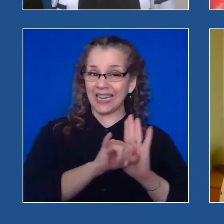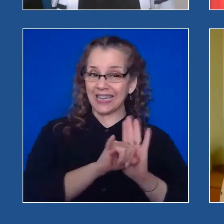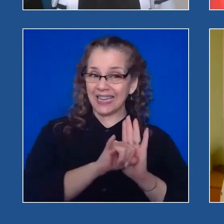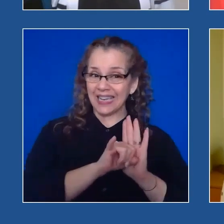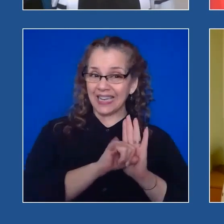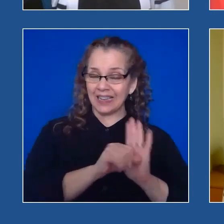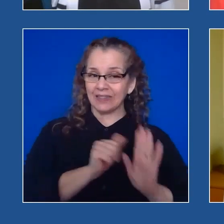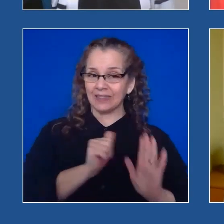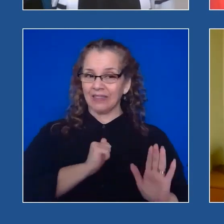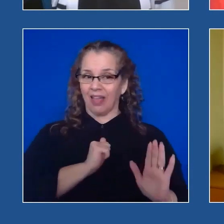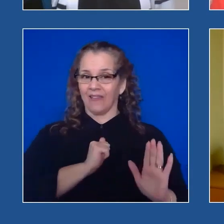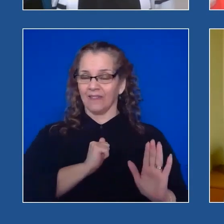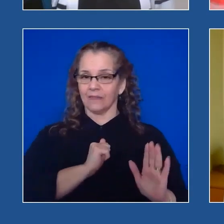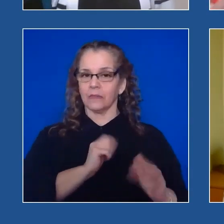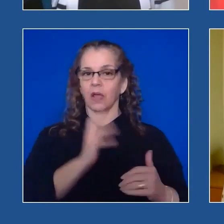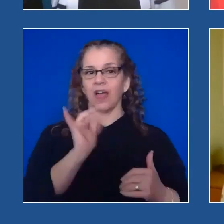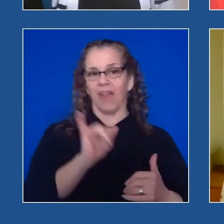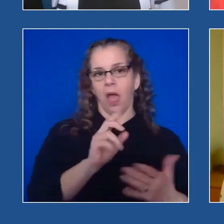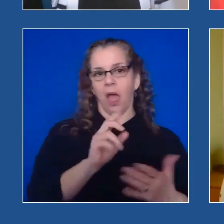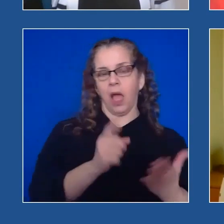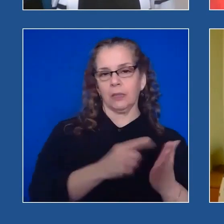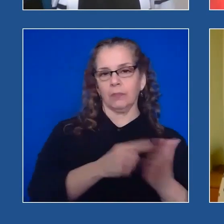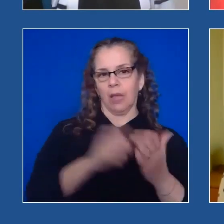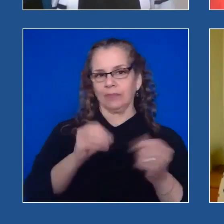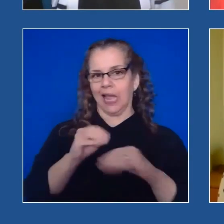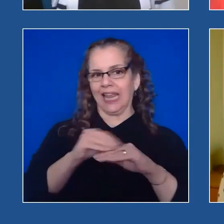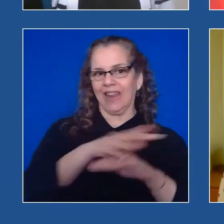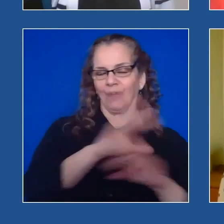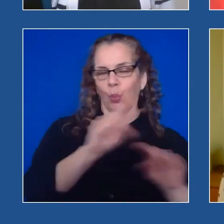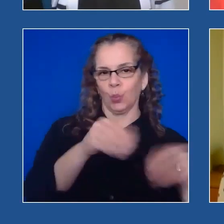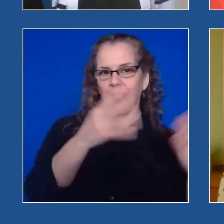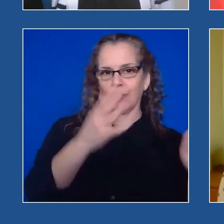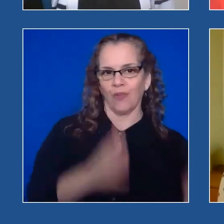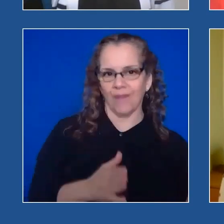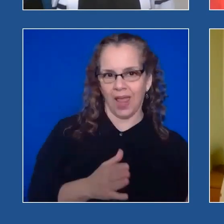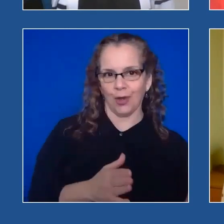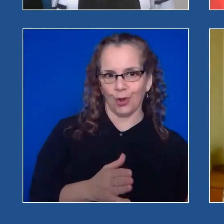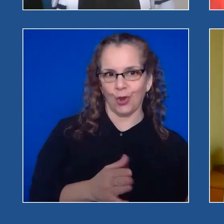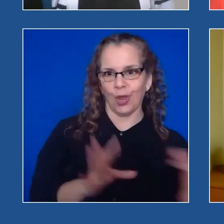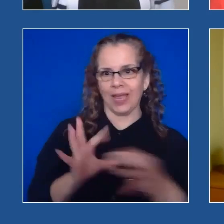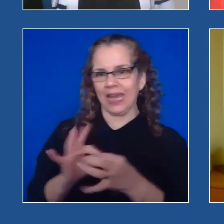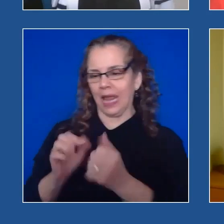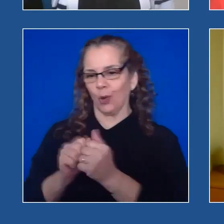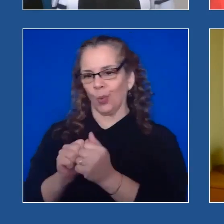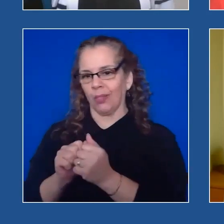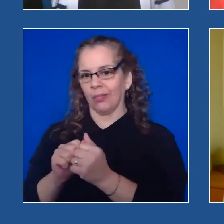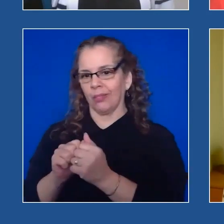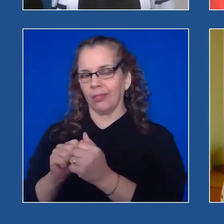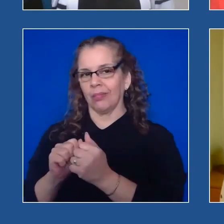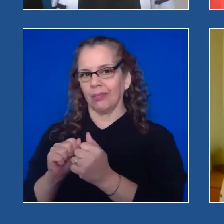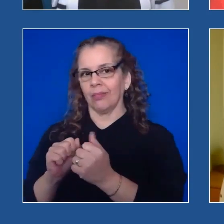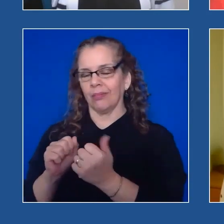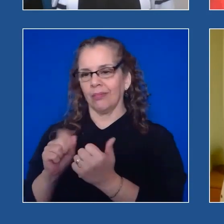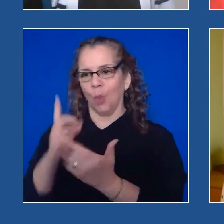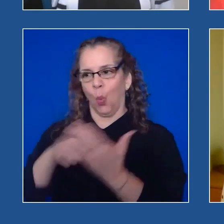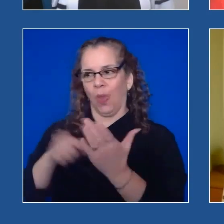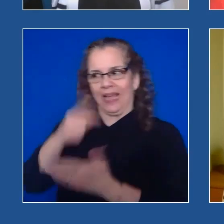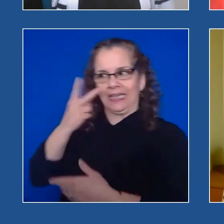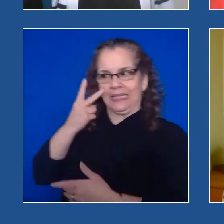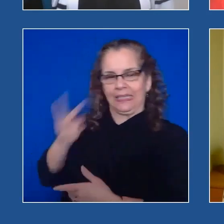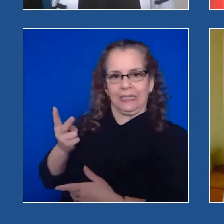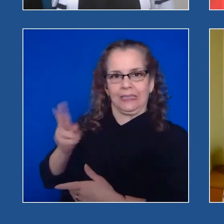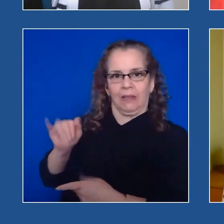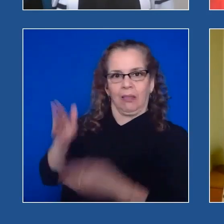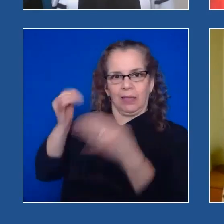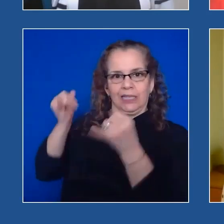provider interprets the behavior that they're seeing and color whether or not a diagnosis is applied.